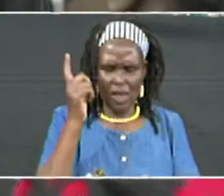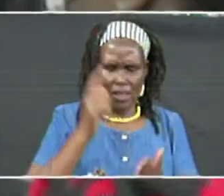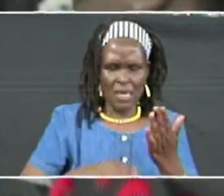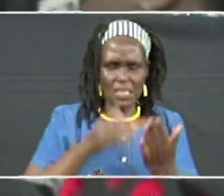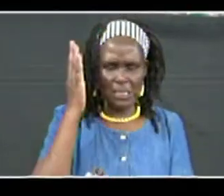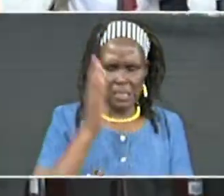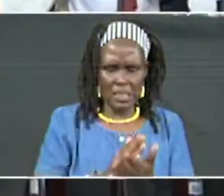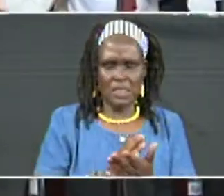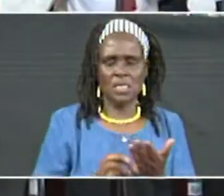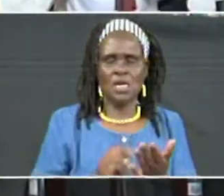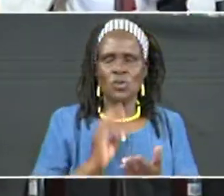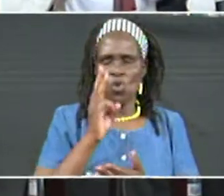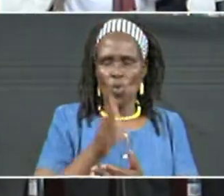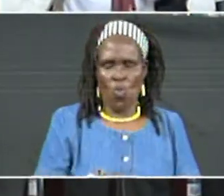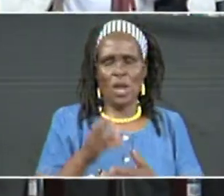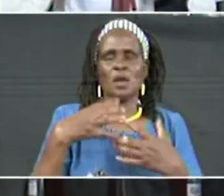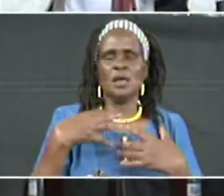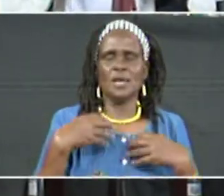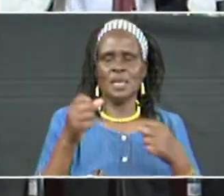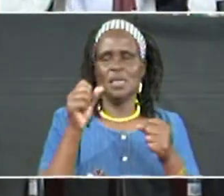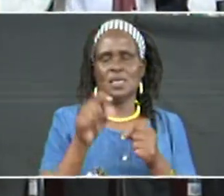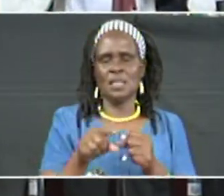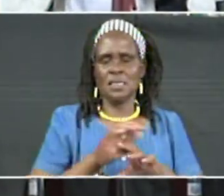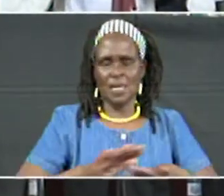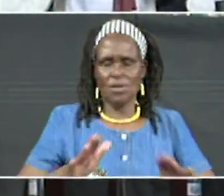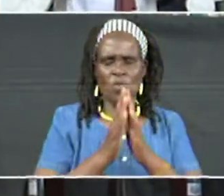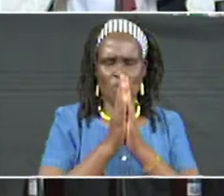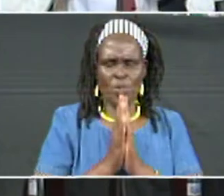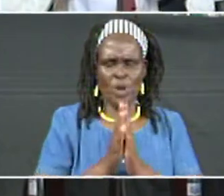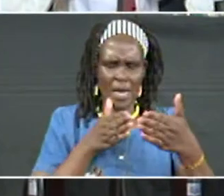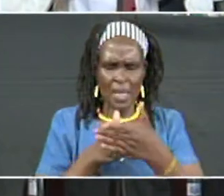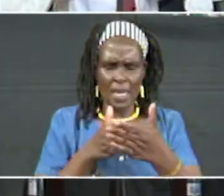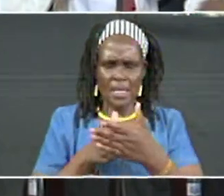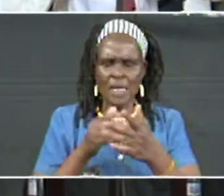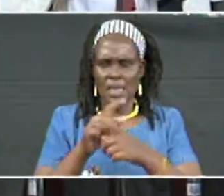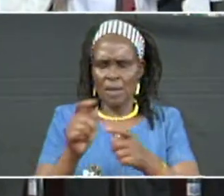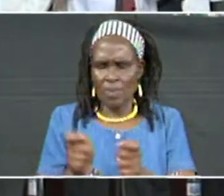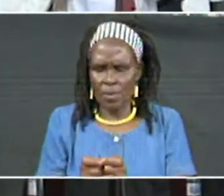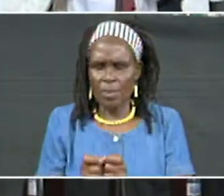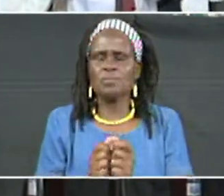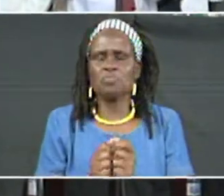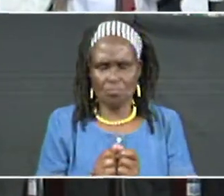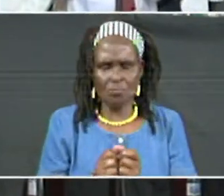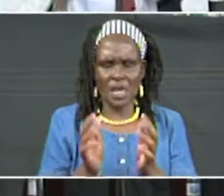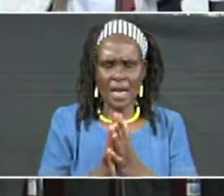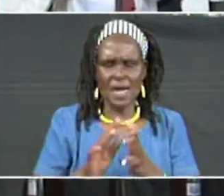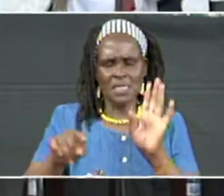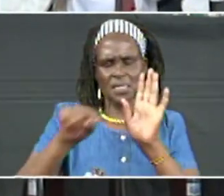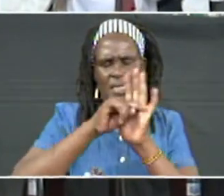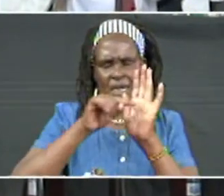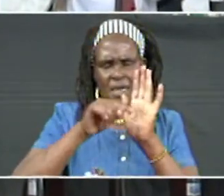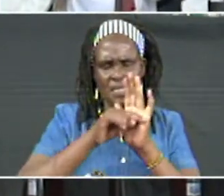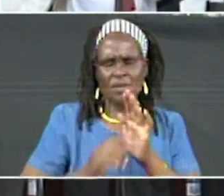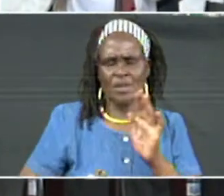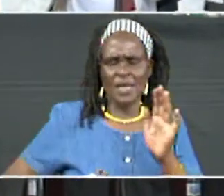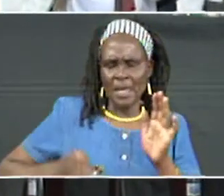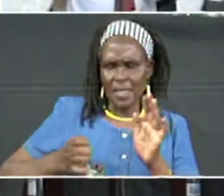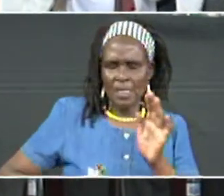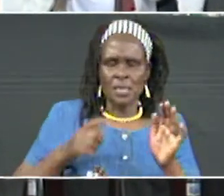that land. We pray against tribalistic mindset and negative ethnicity in